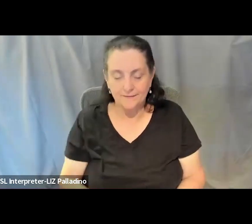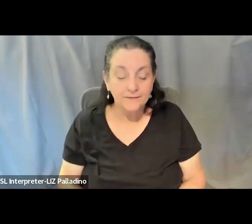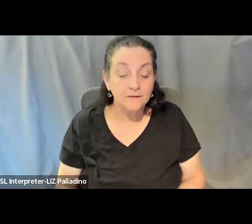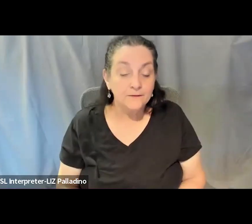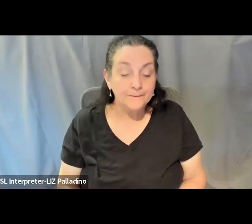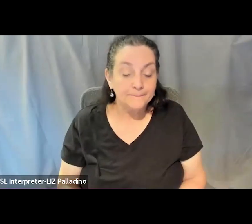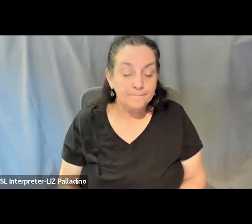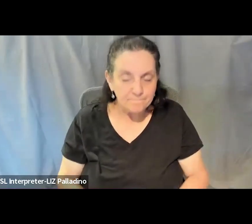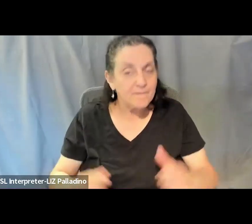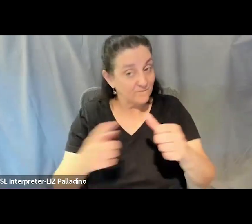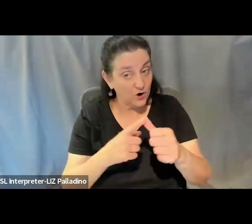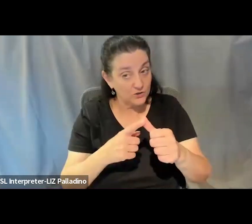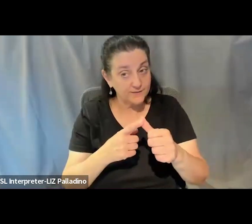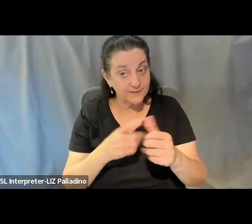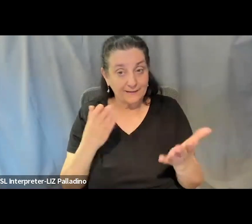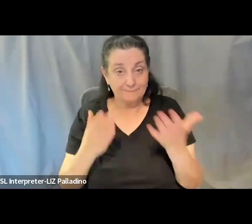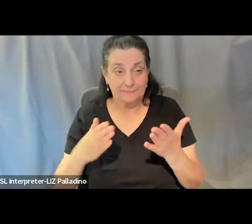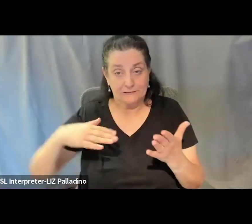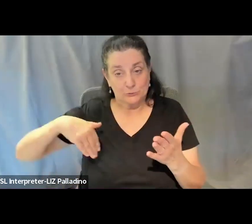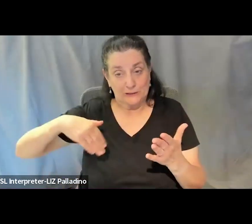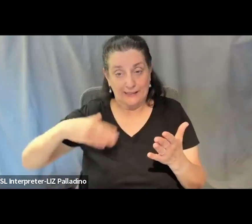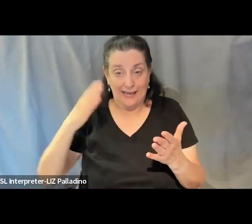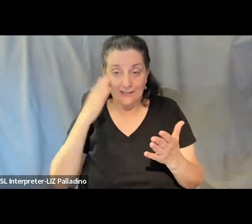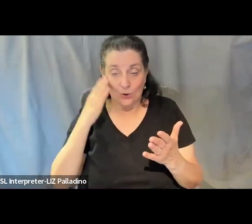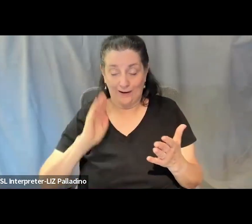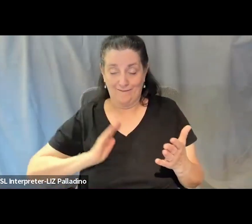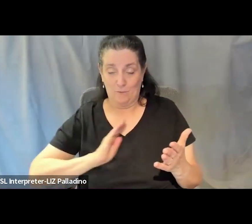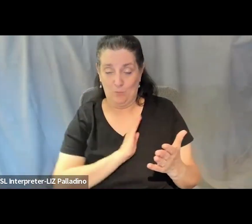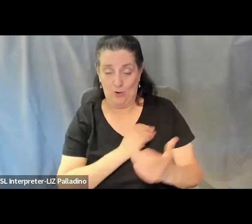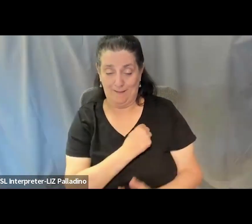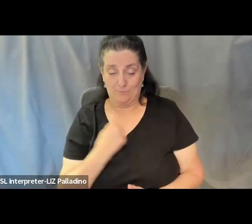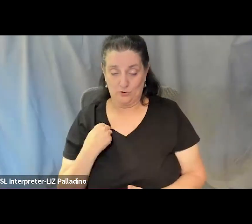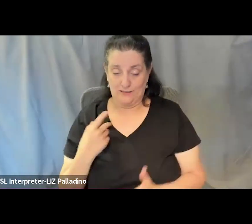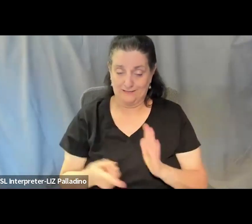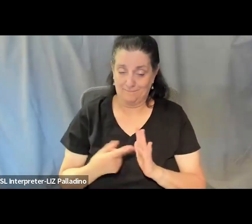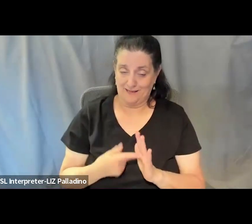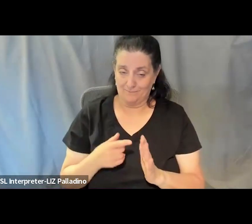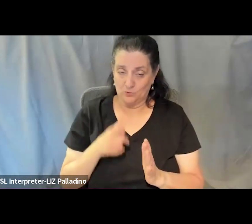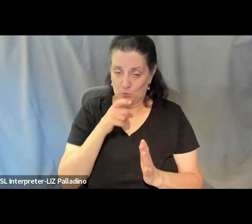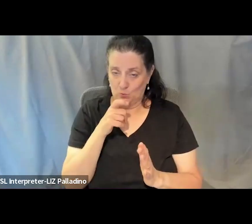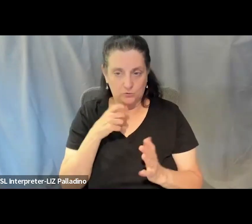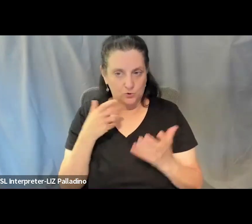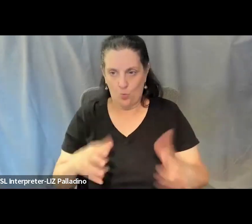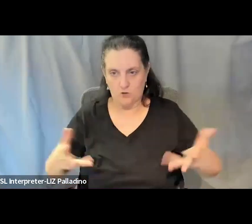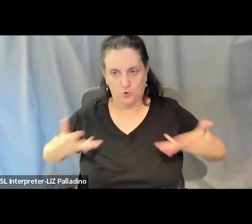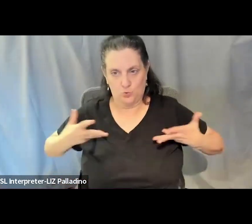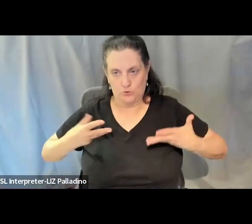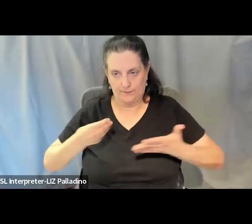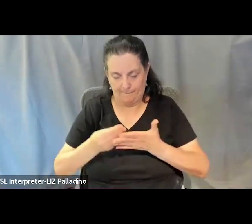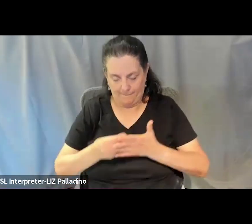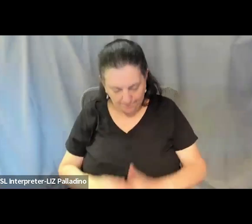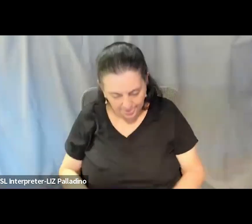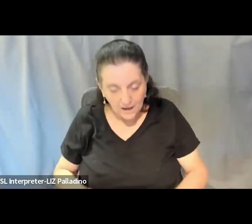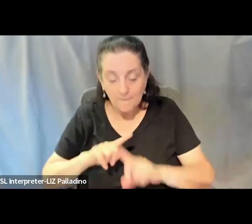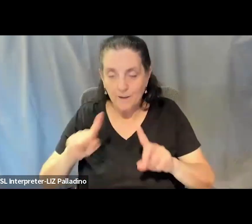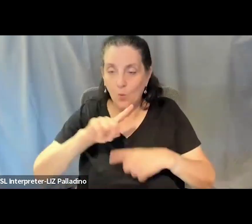first, and this might be too late. I know we inherit board members sometimes. I think it is very important when you're onboarding board members to be